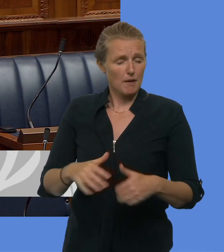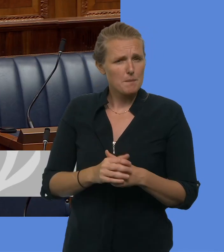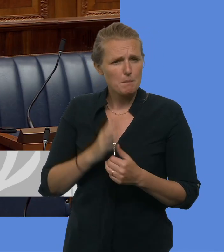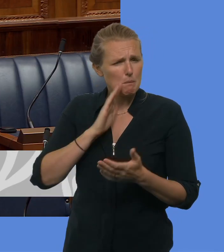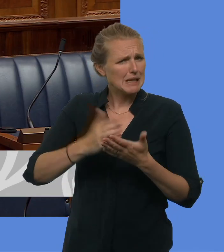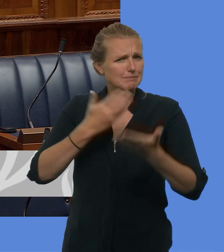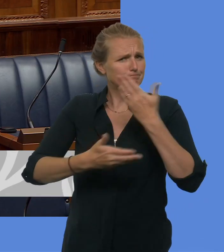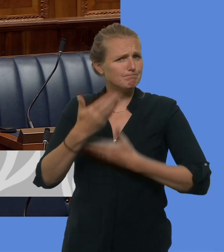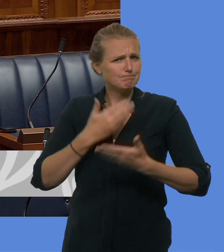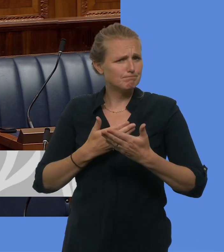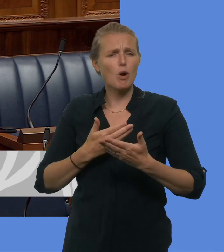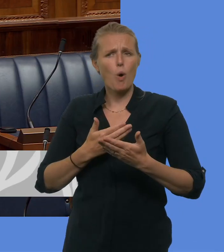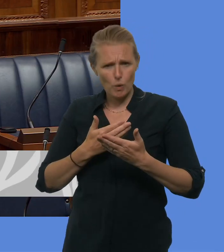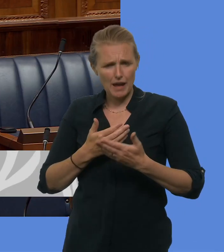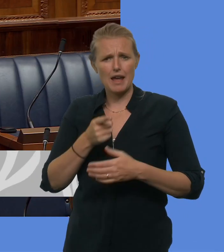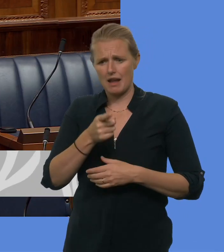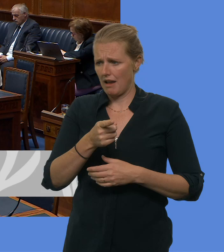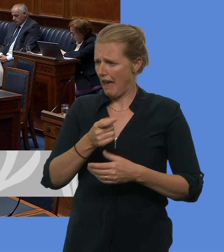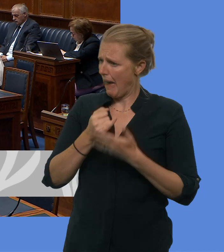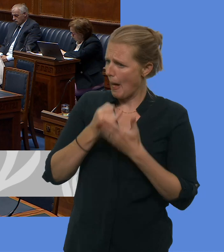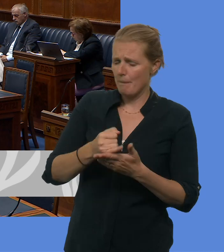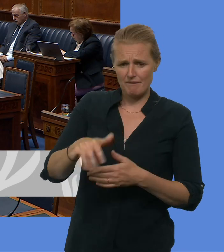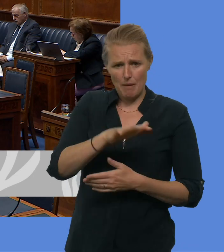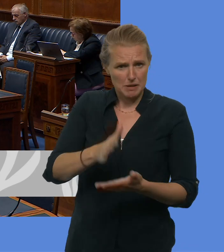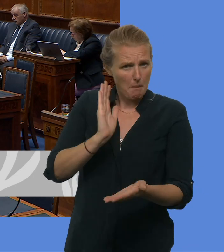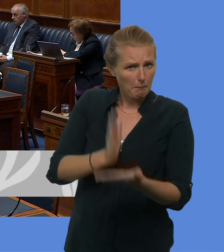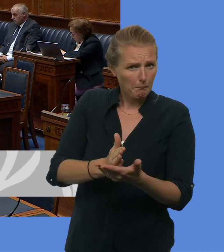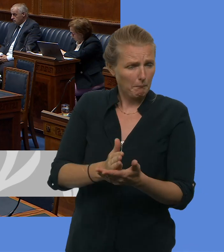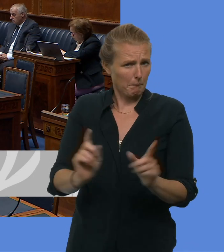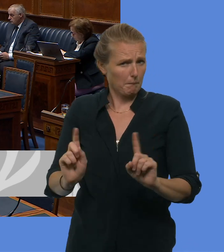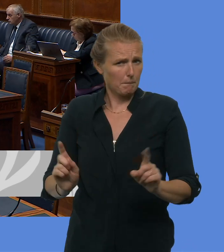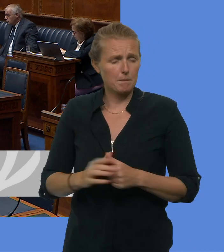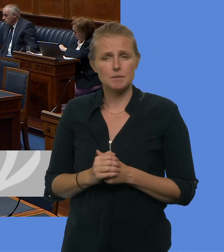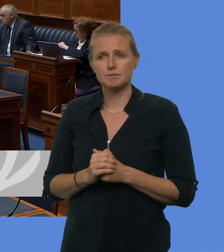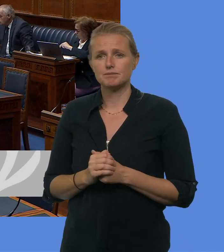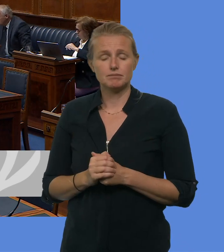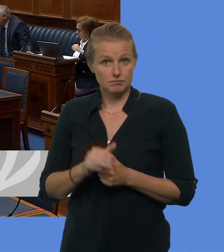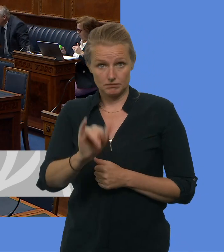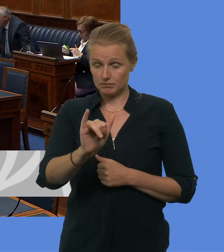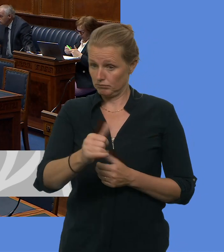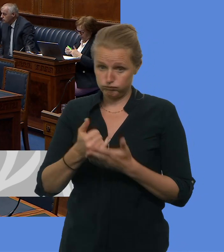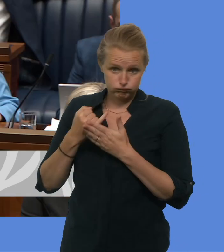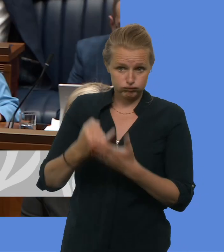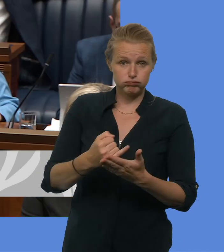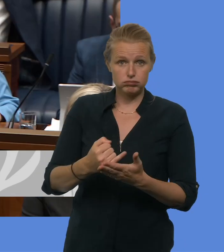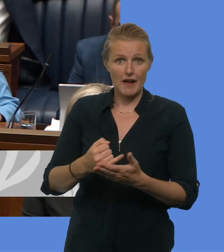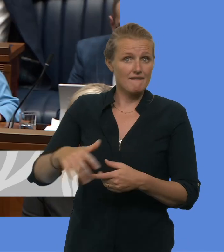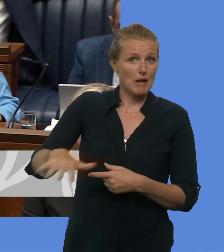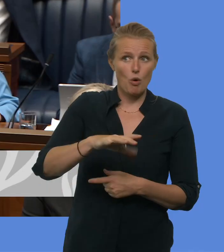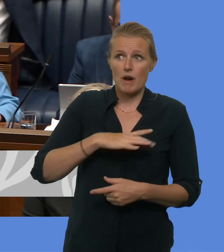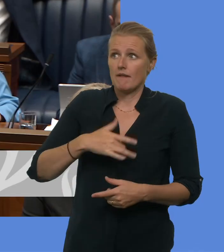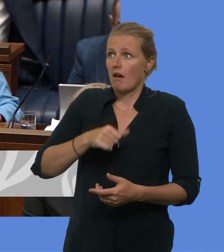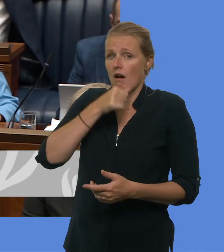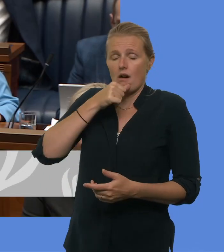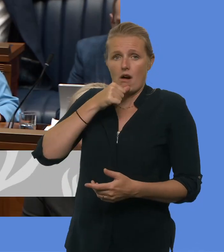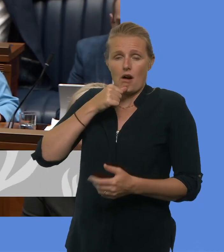as to the impact that will have on families? Well, the impact is already being felt, and that's something